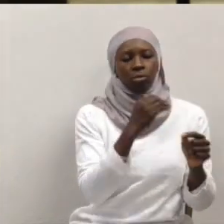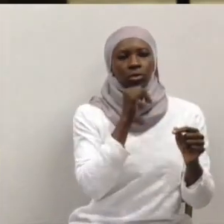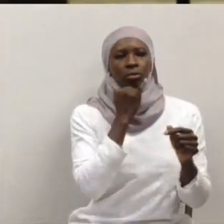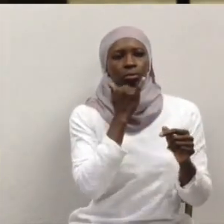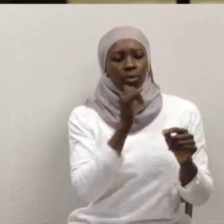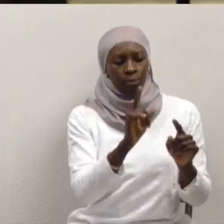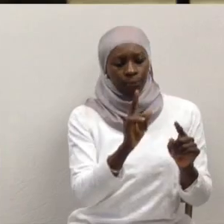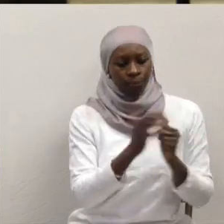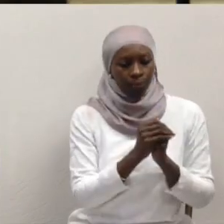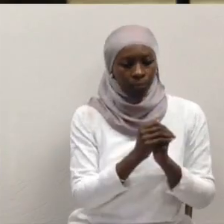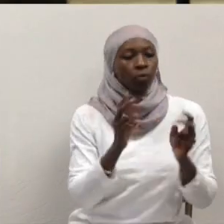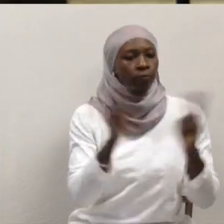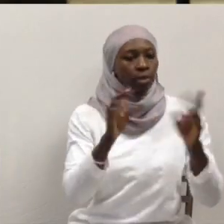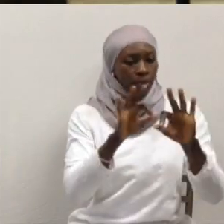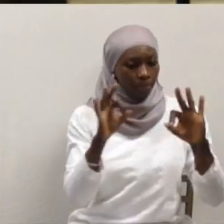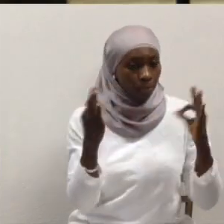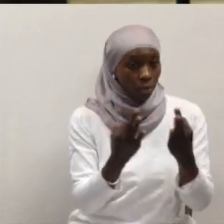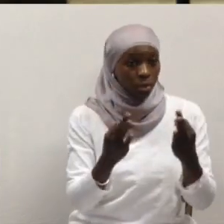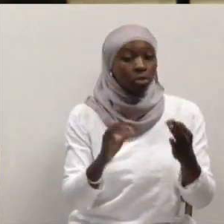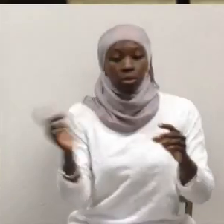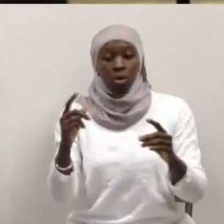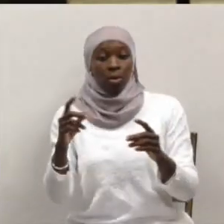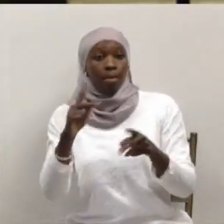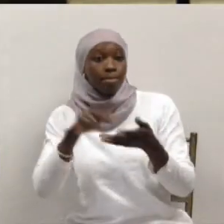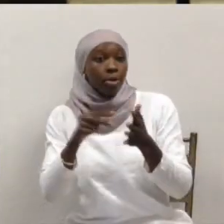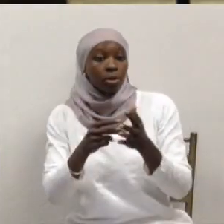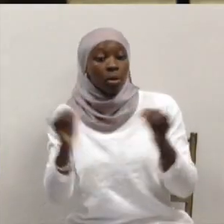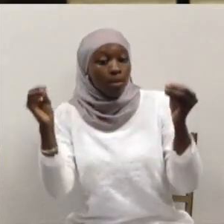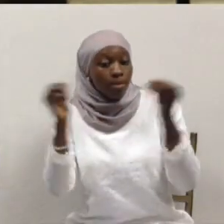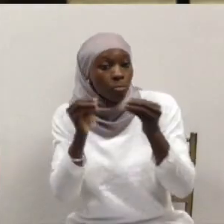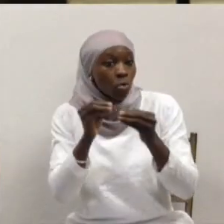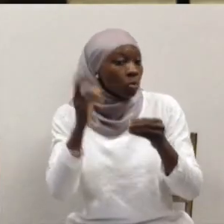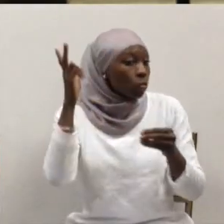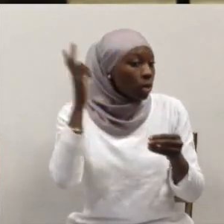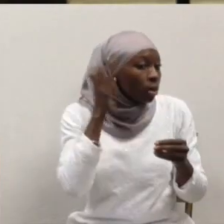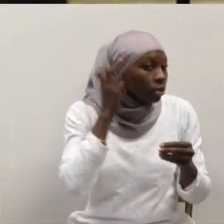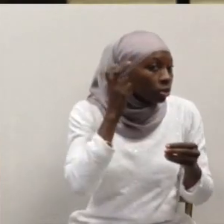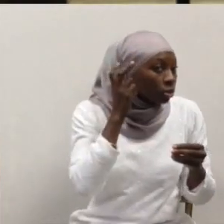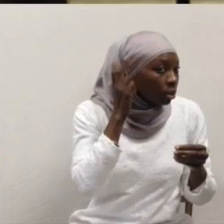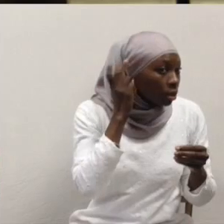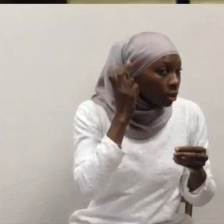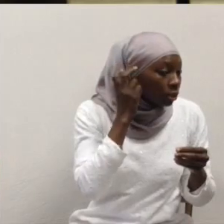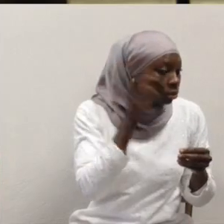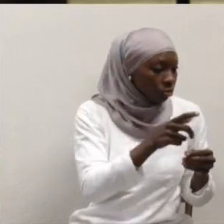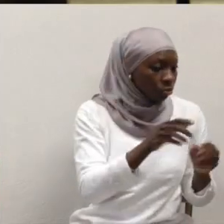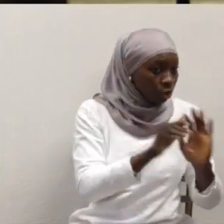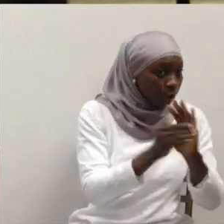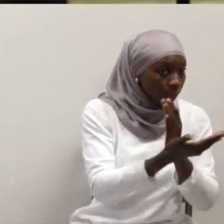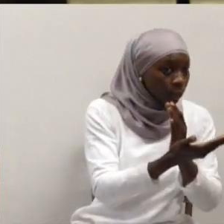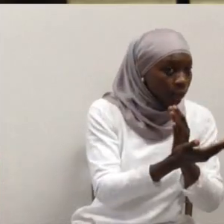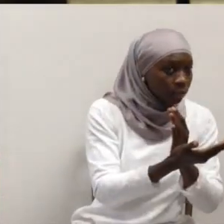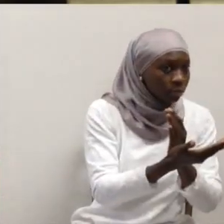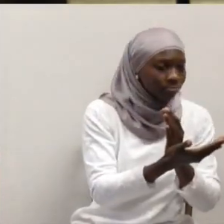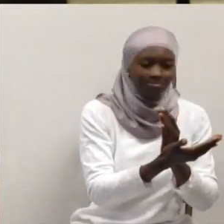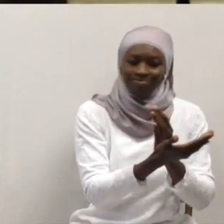Very important. The more we listen to hypocrites, the less resolve we have. Then we start caving in. We